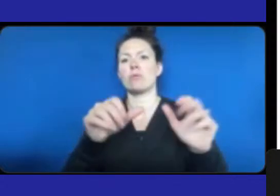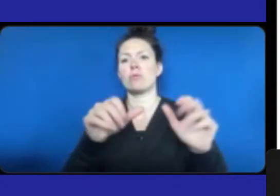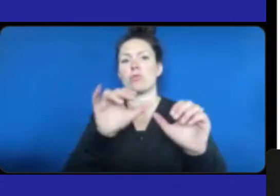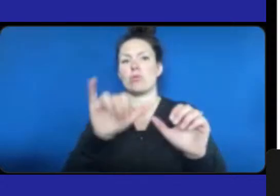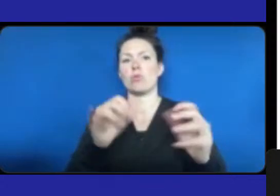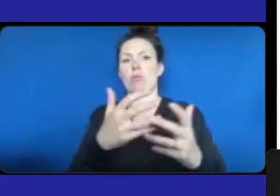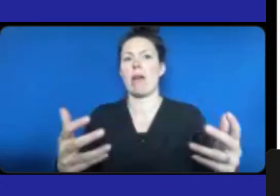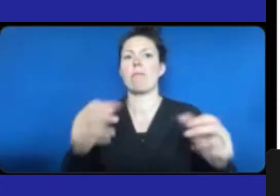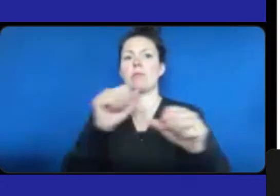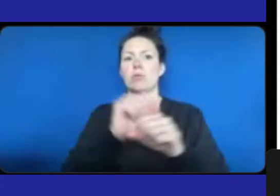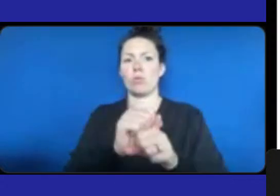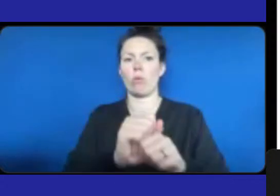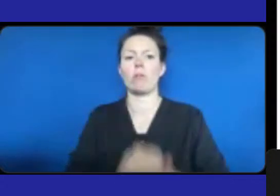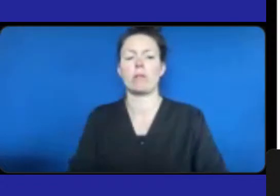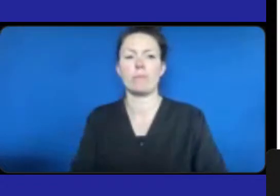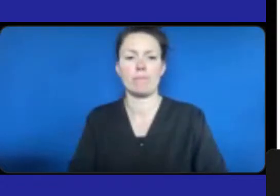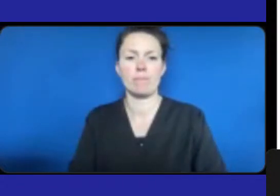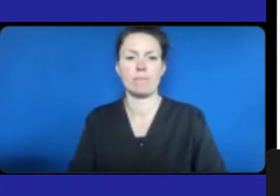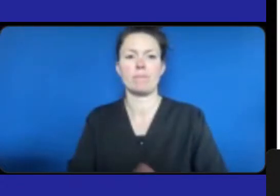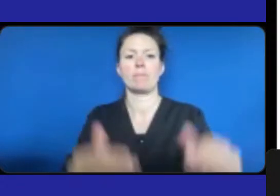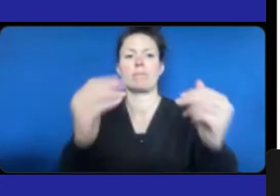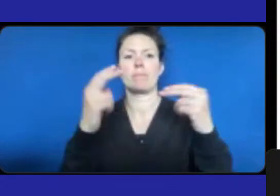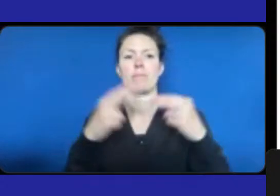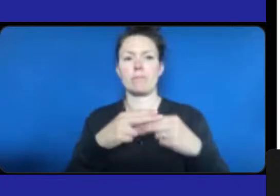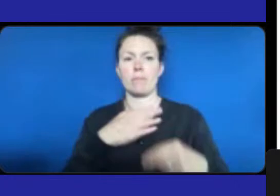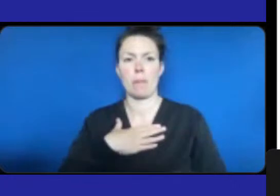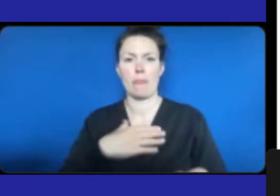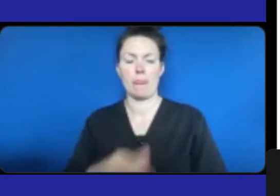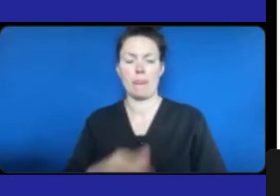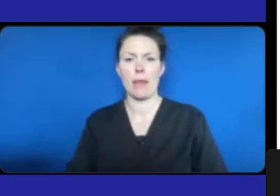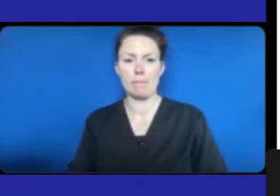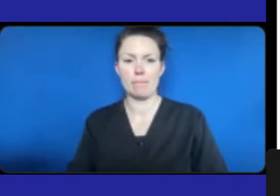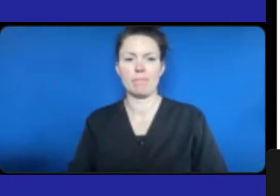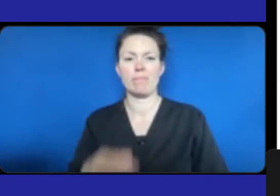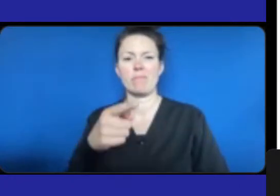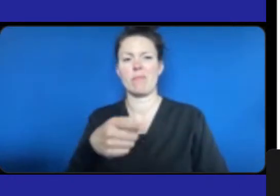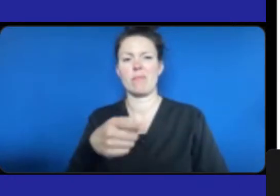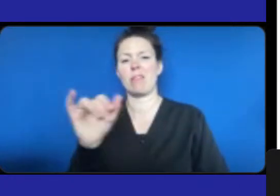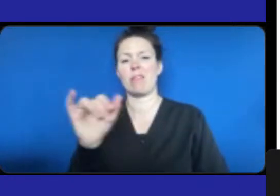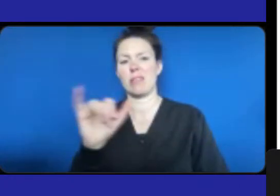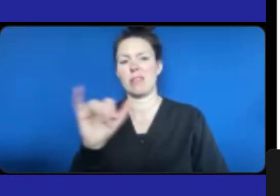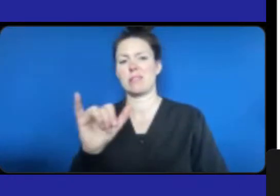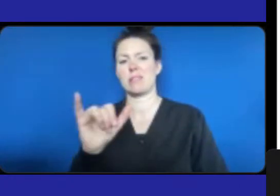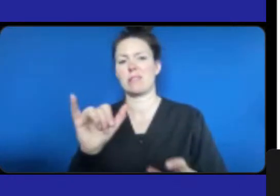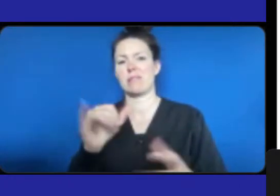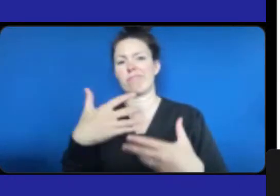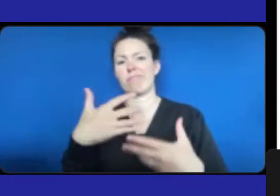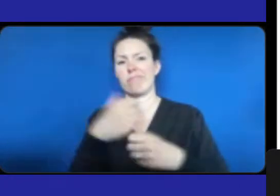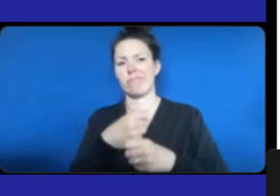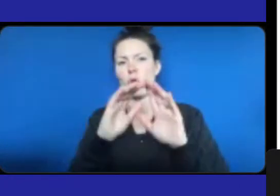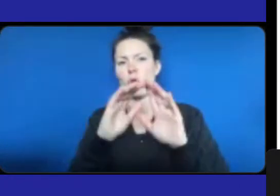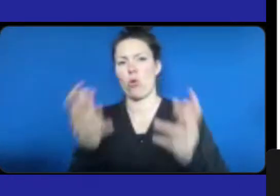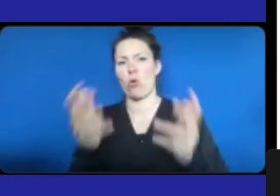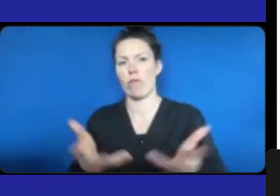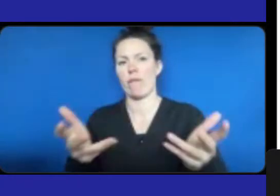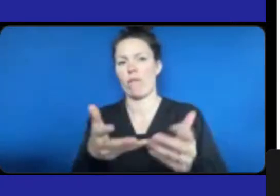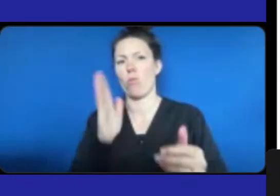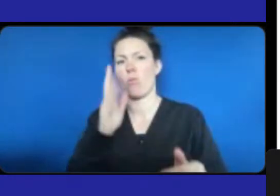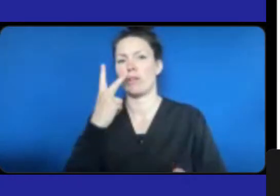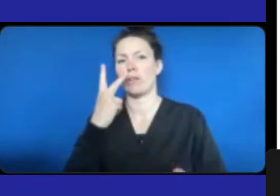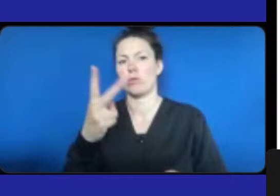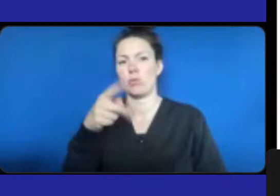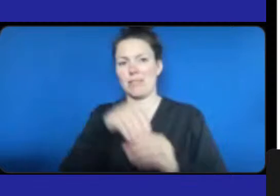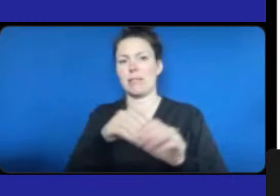work. Next slide, please. And this is just sort of an overview of, what you'll see in the